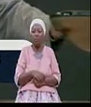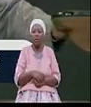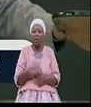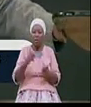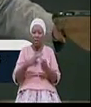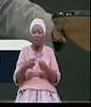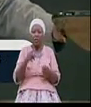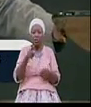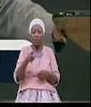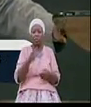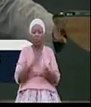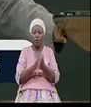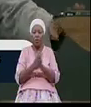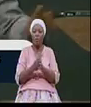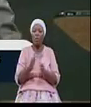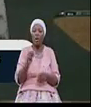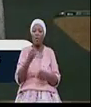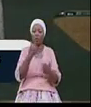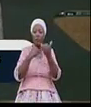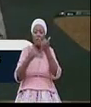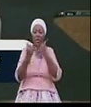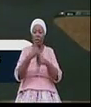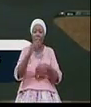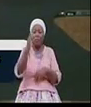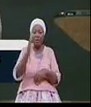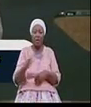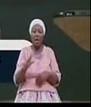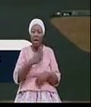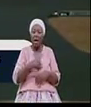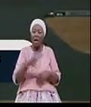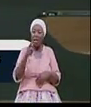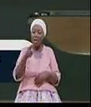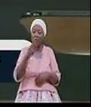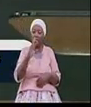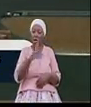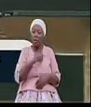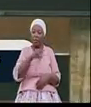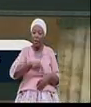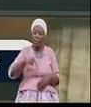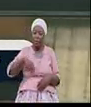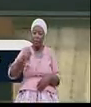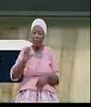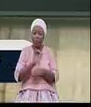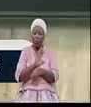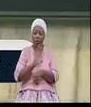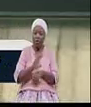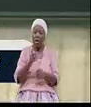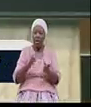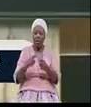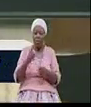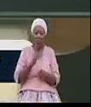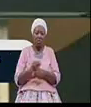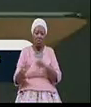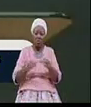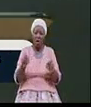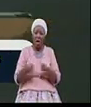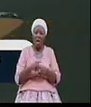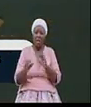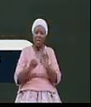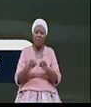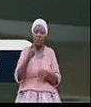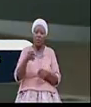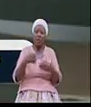offending minister. And if you're a member of the church and you just deal as if you have